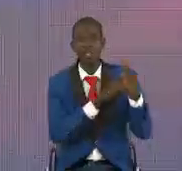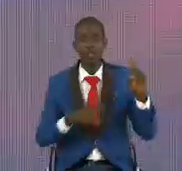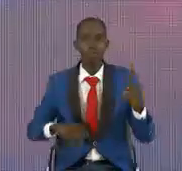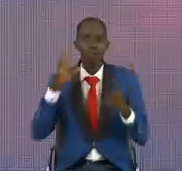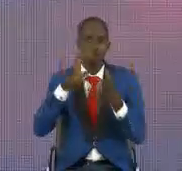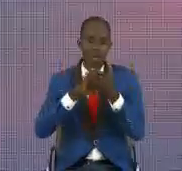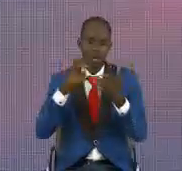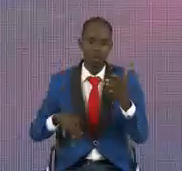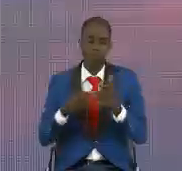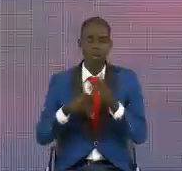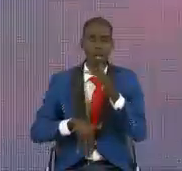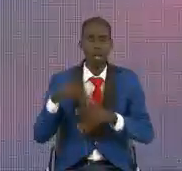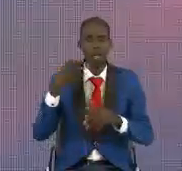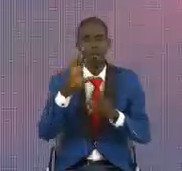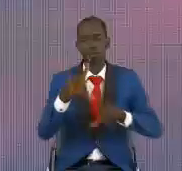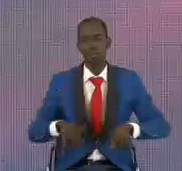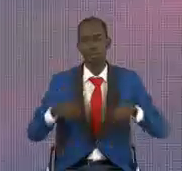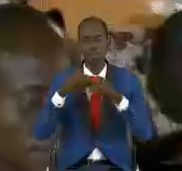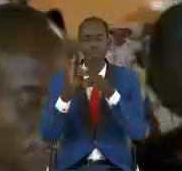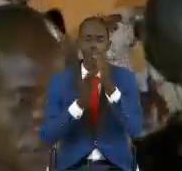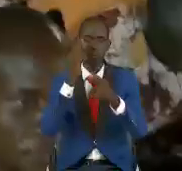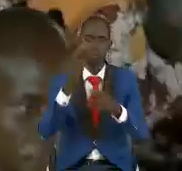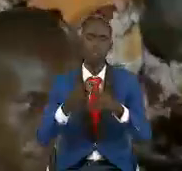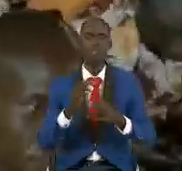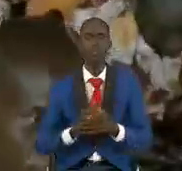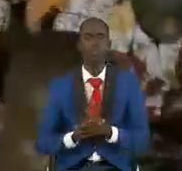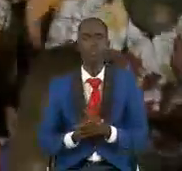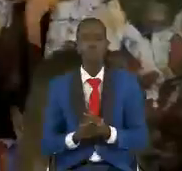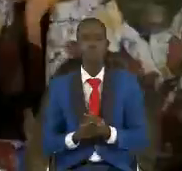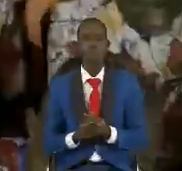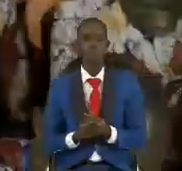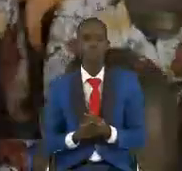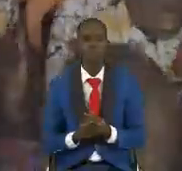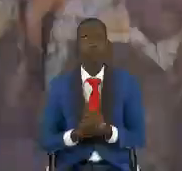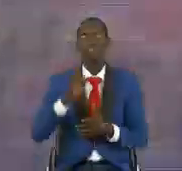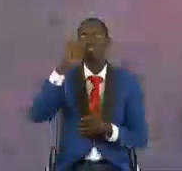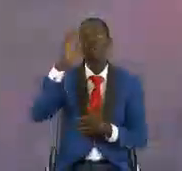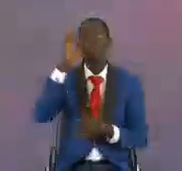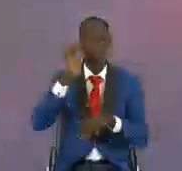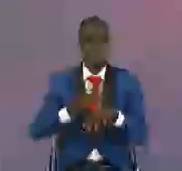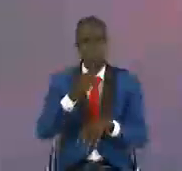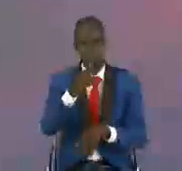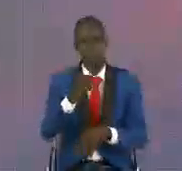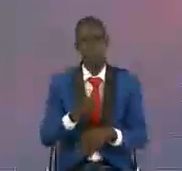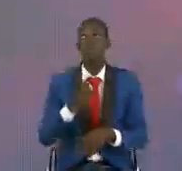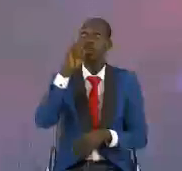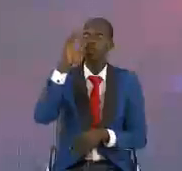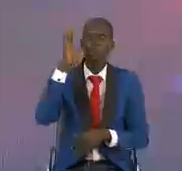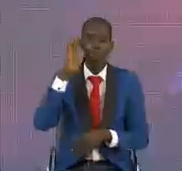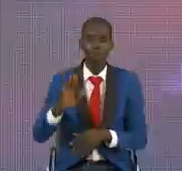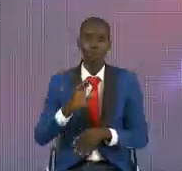your life in Jesus' name. He will touch you. It will touch your